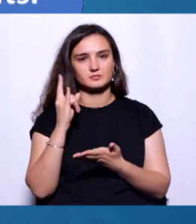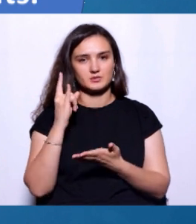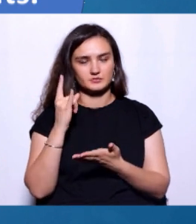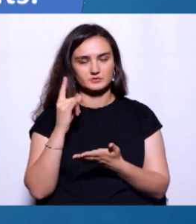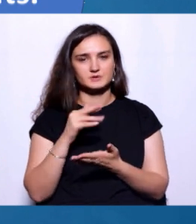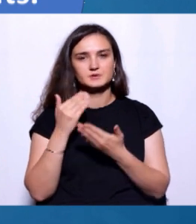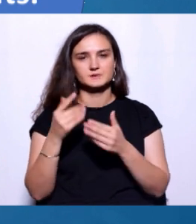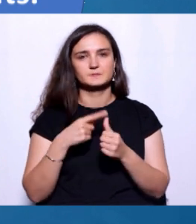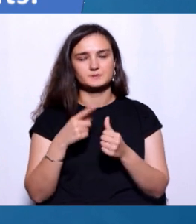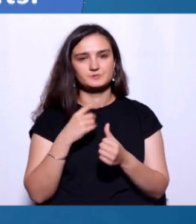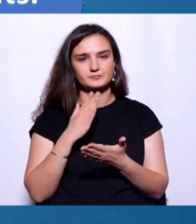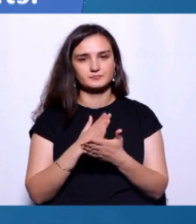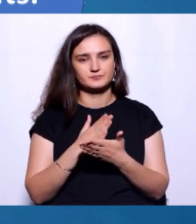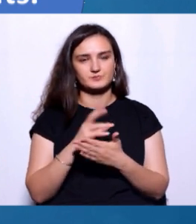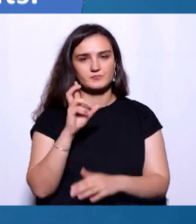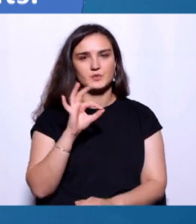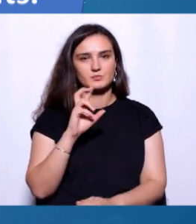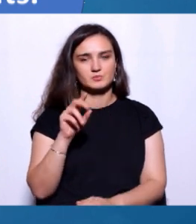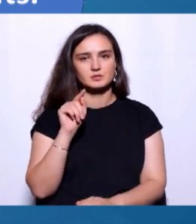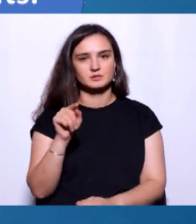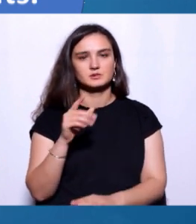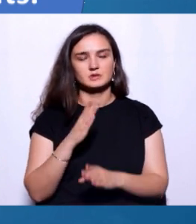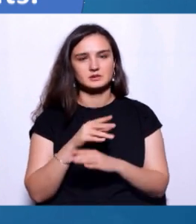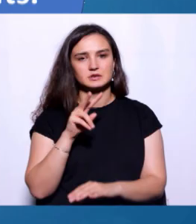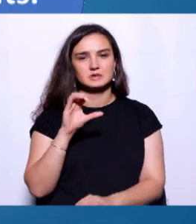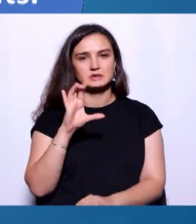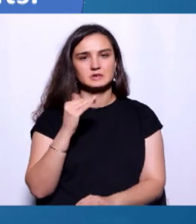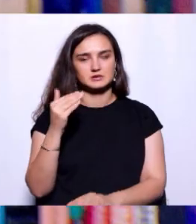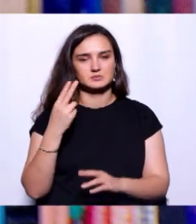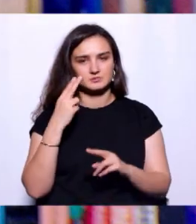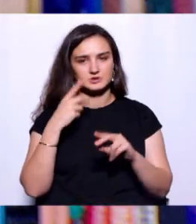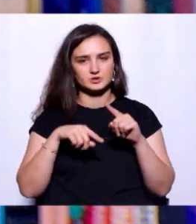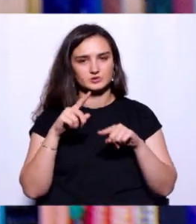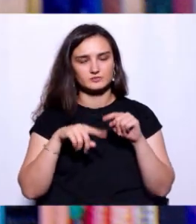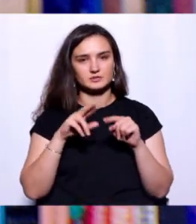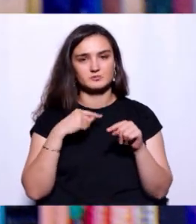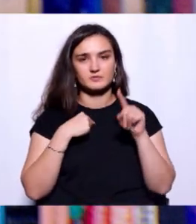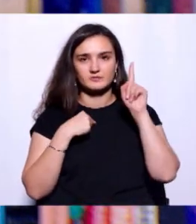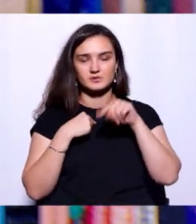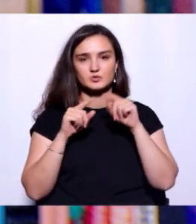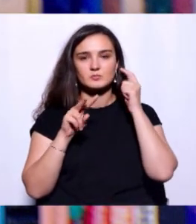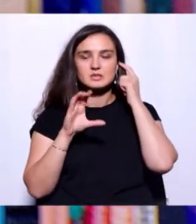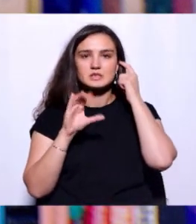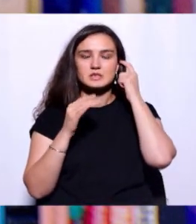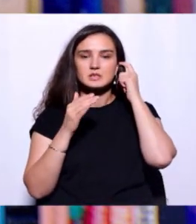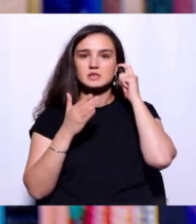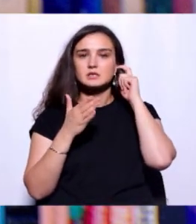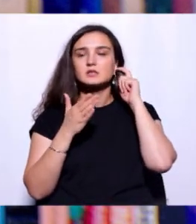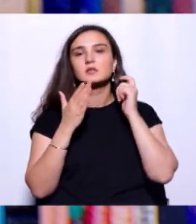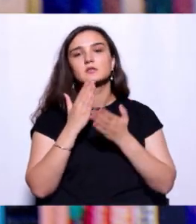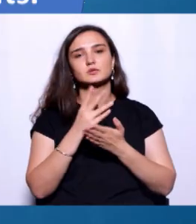child. His name is Bob. He is Lisa's cousin. And I know that Lisa has